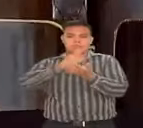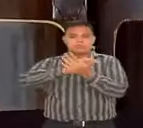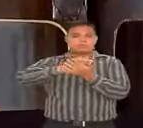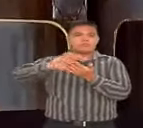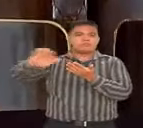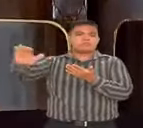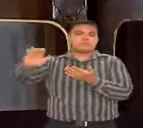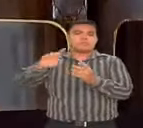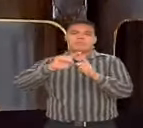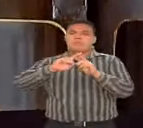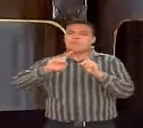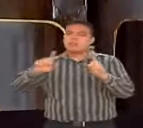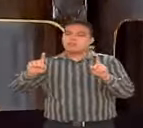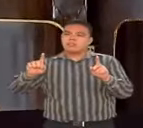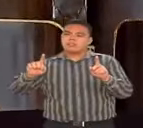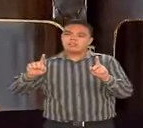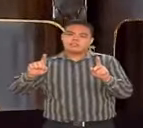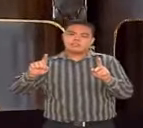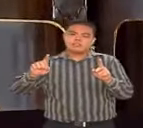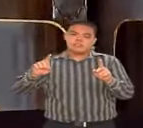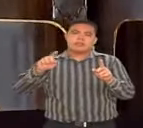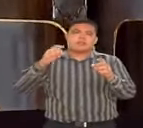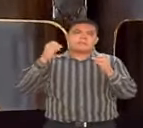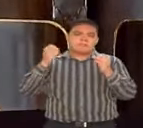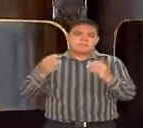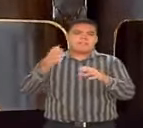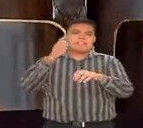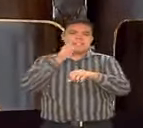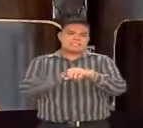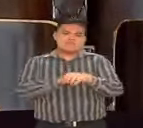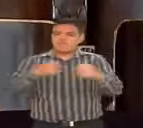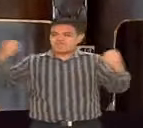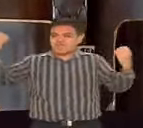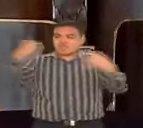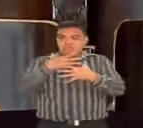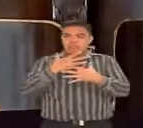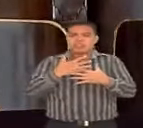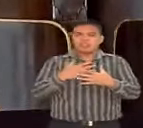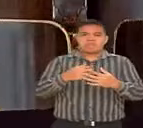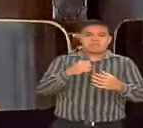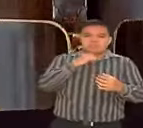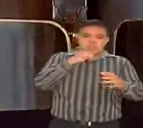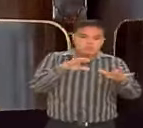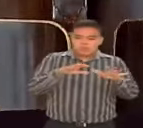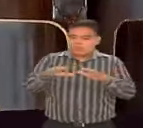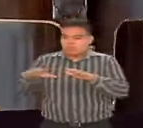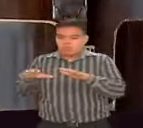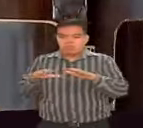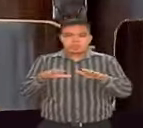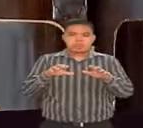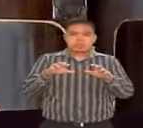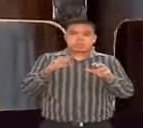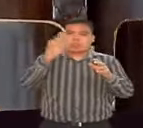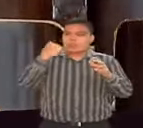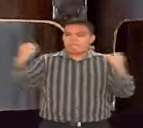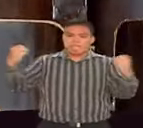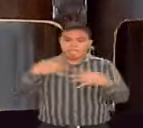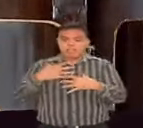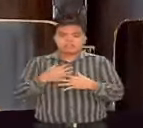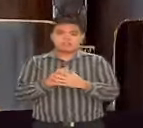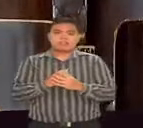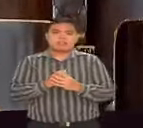can. But yet, many times, usahay makuyawan na ta, di na ta kalihok, we cannot move. Ano